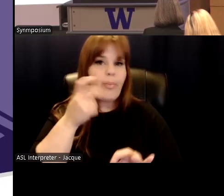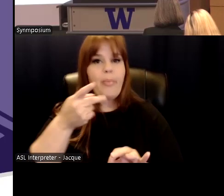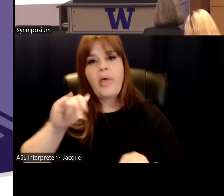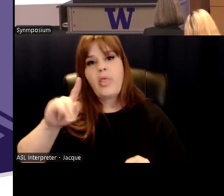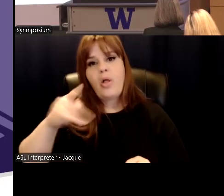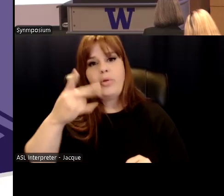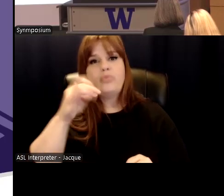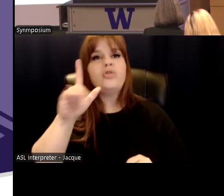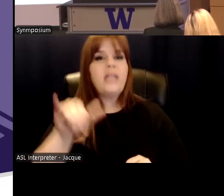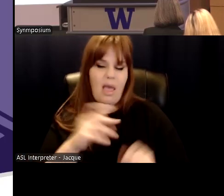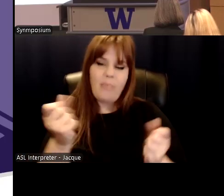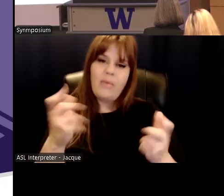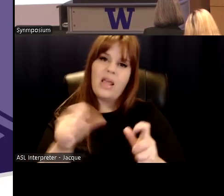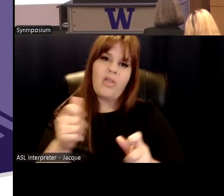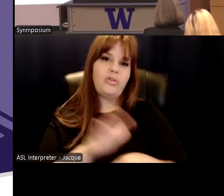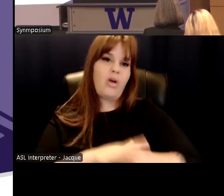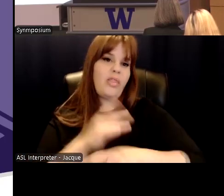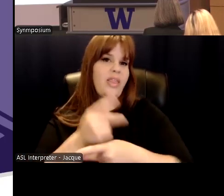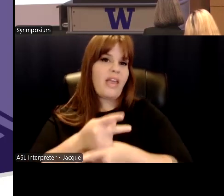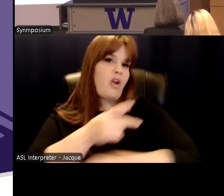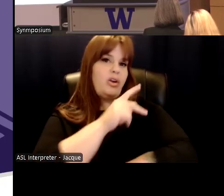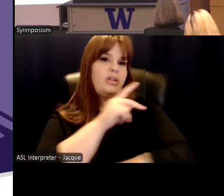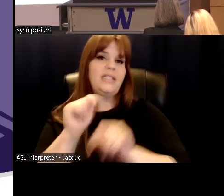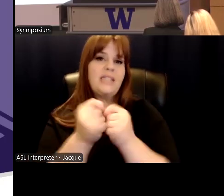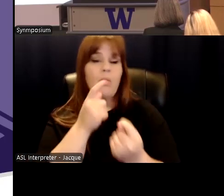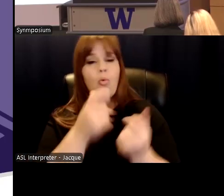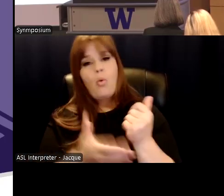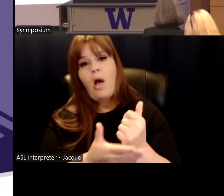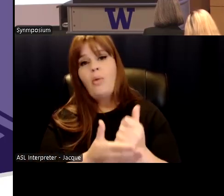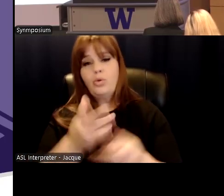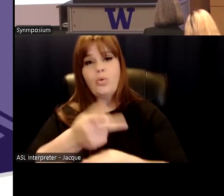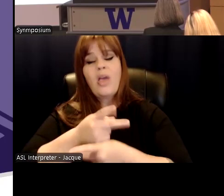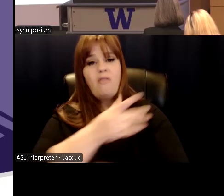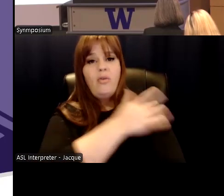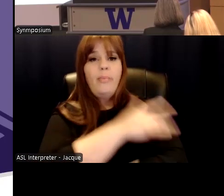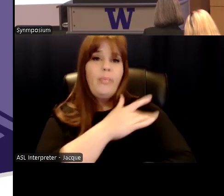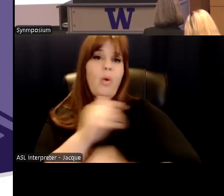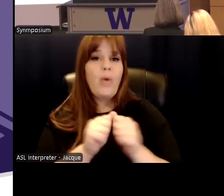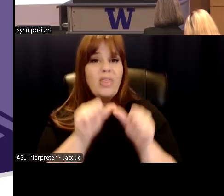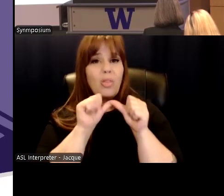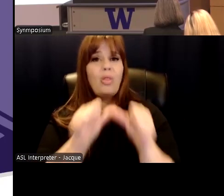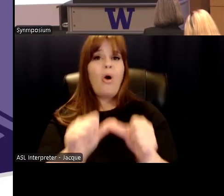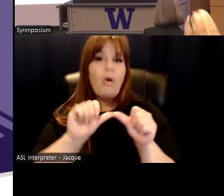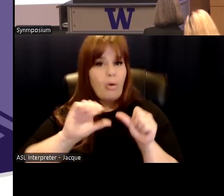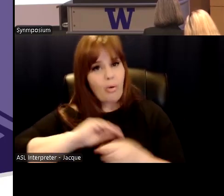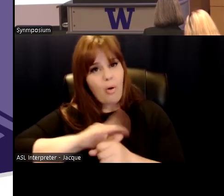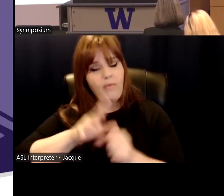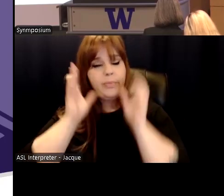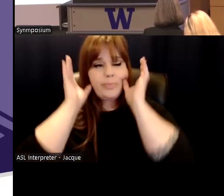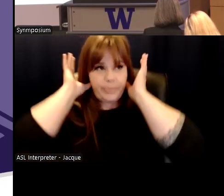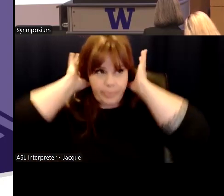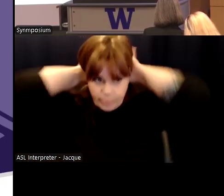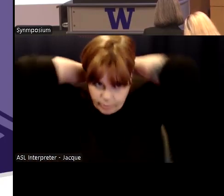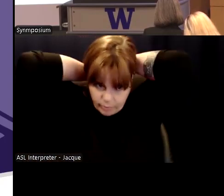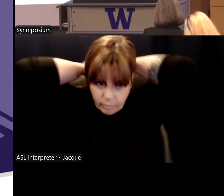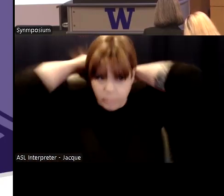many others on our care team who are helping to care for patients with long COVID. And it really, truly